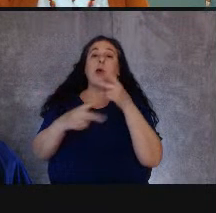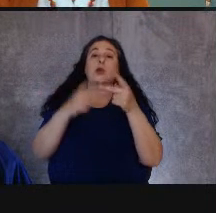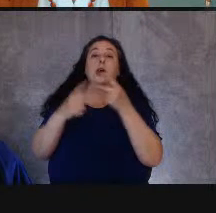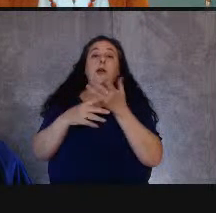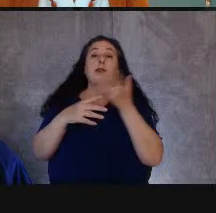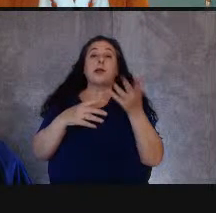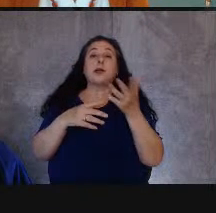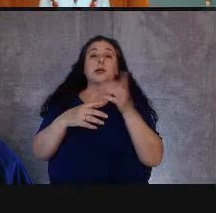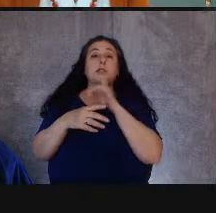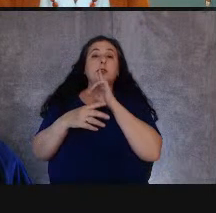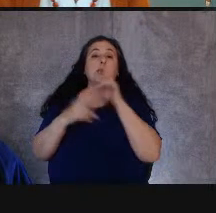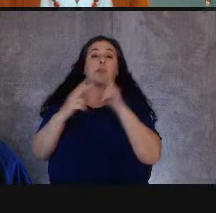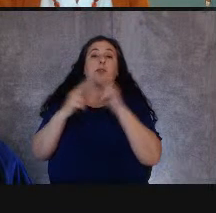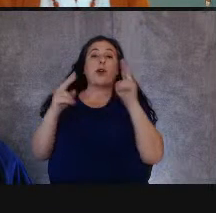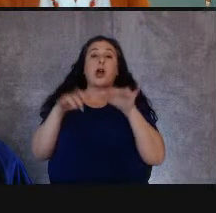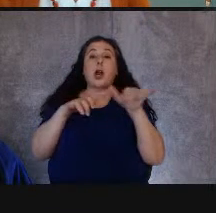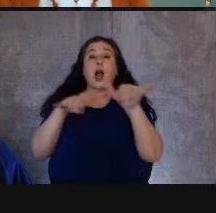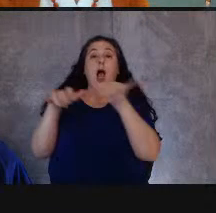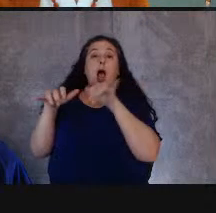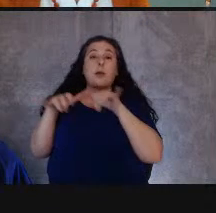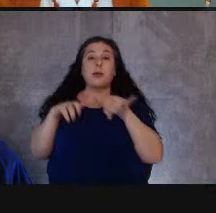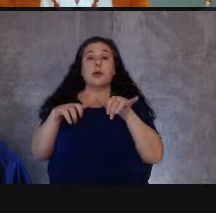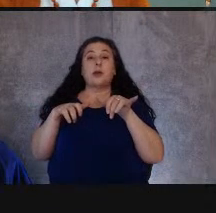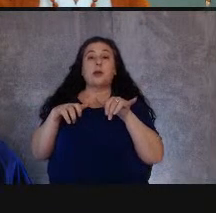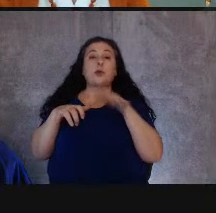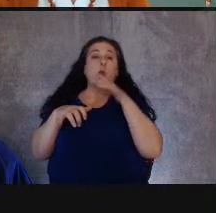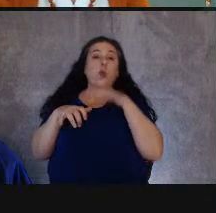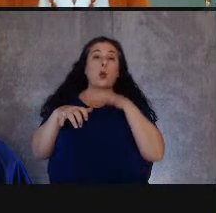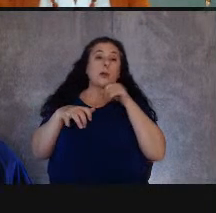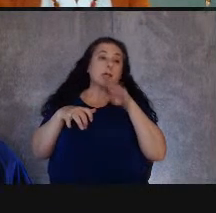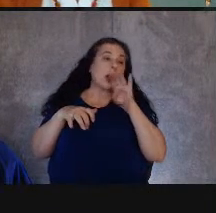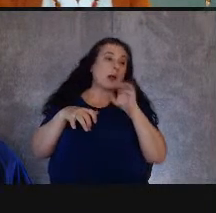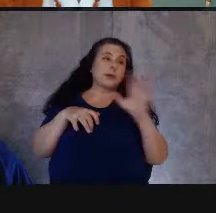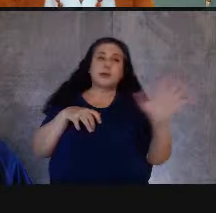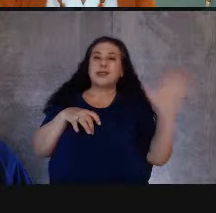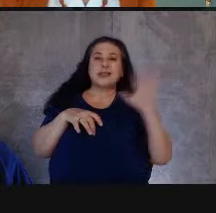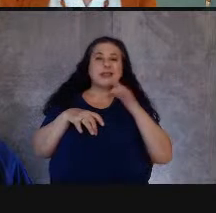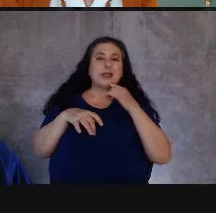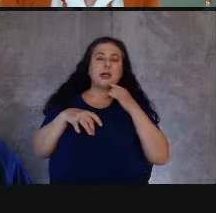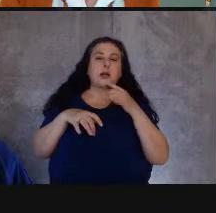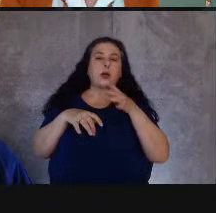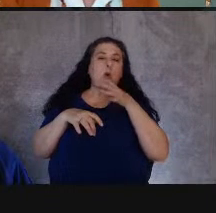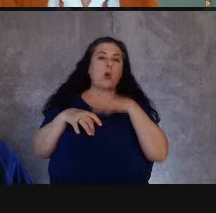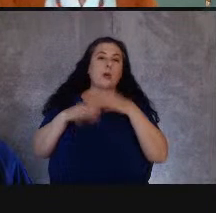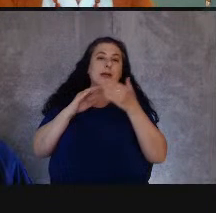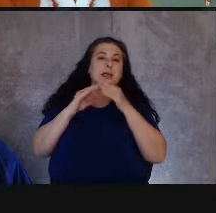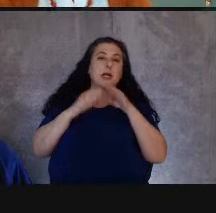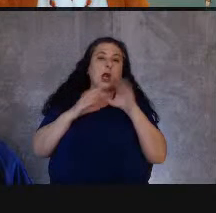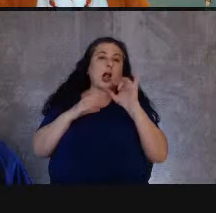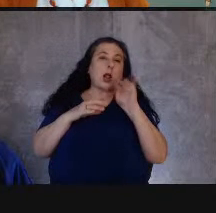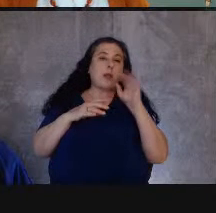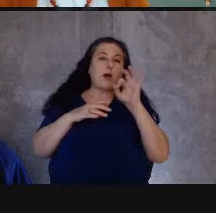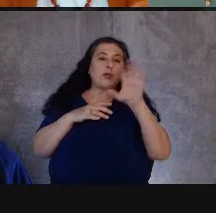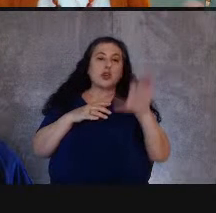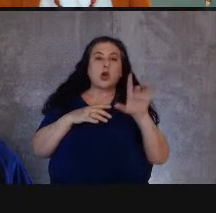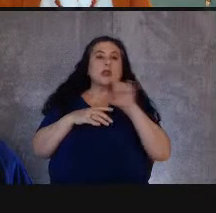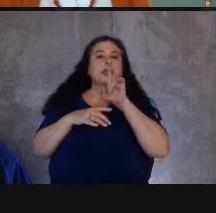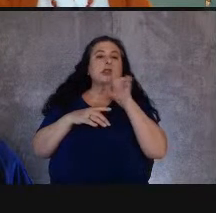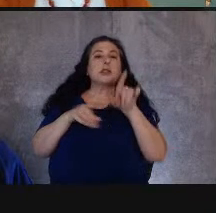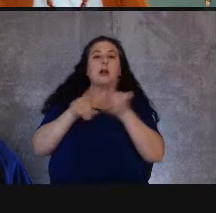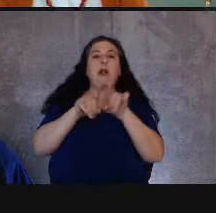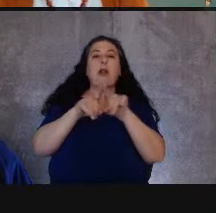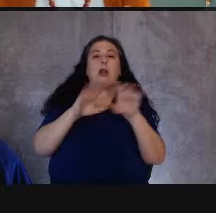things were very, very common. Women's clubs, as I mentioned, the Women's City Club of Chicago would be a really good example. This